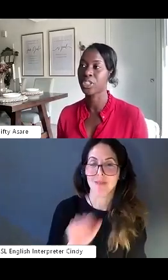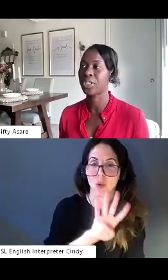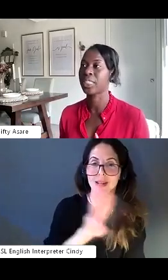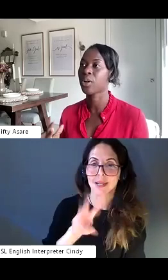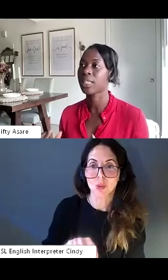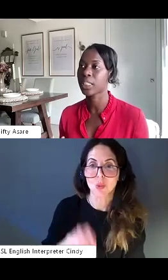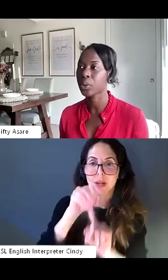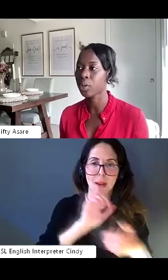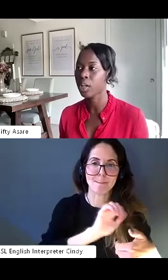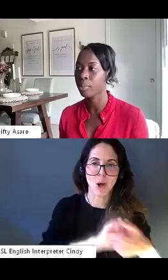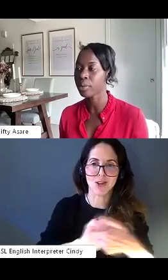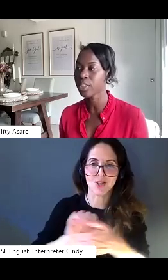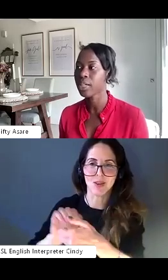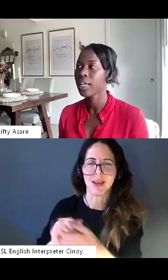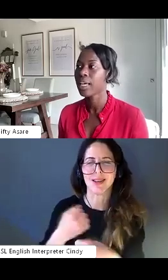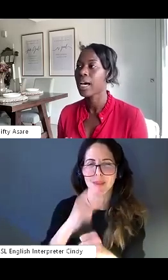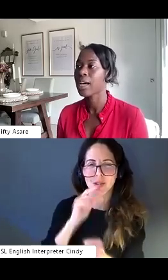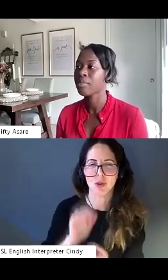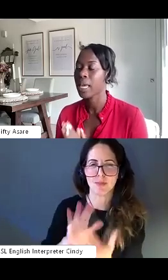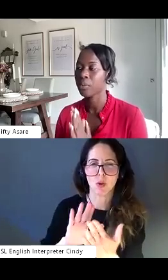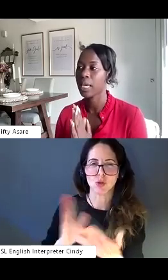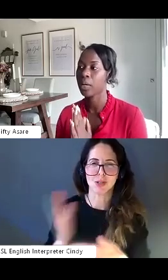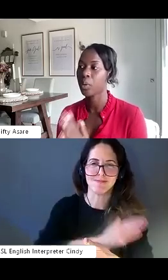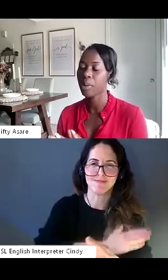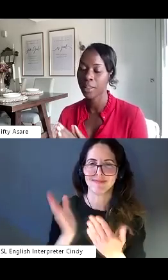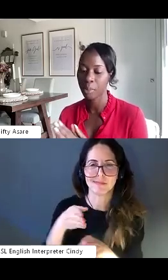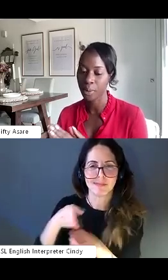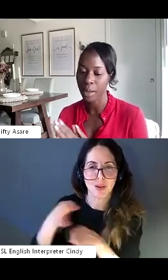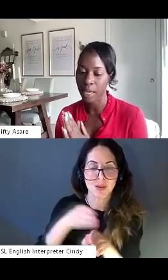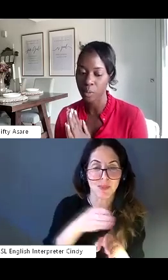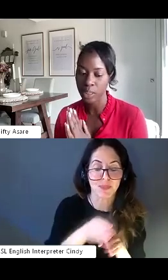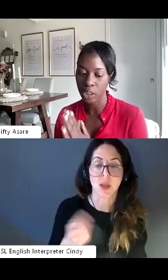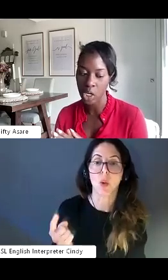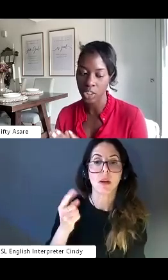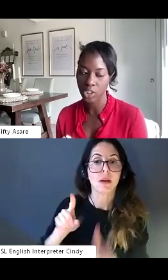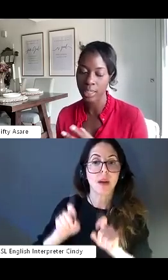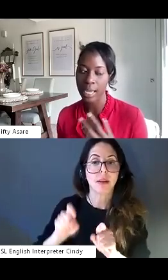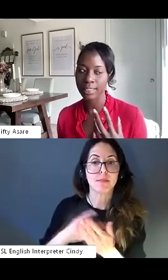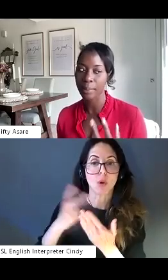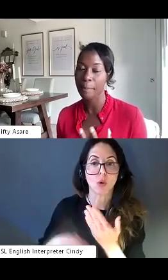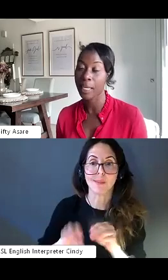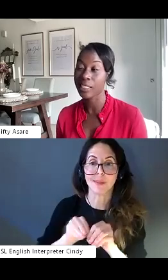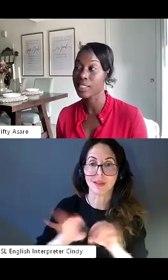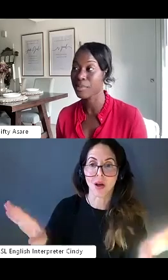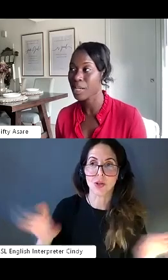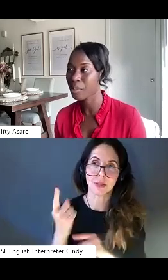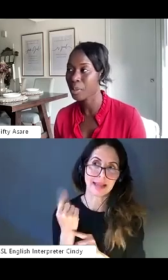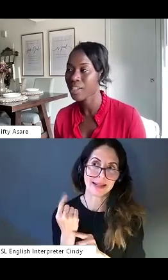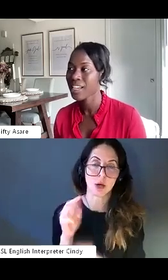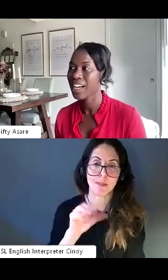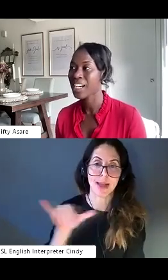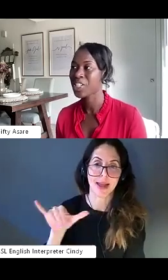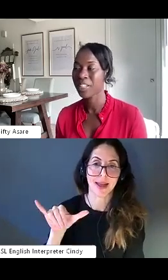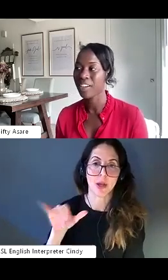really ensure this cross-sectoral approach. And we had one pilot program that was launched last May to